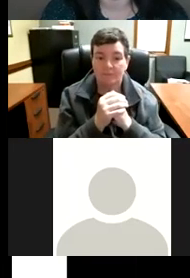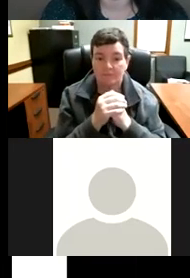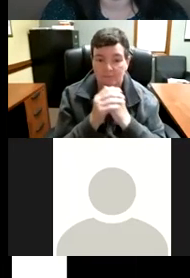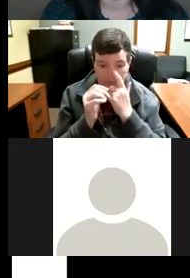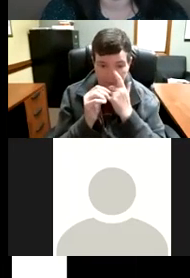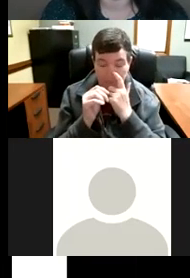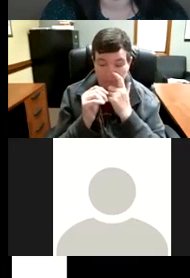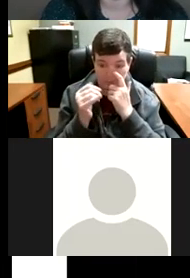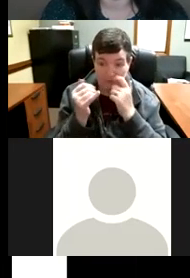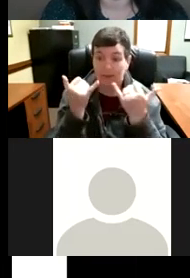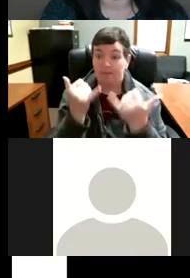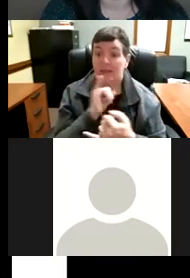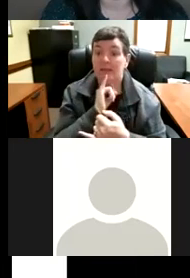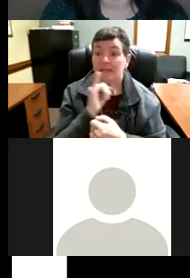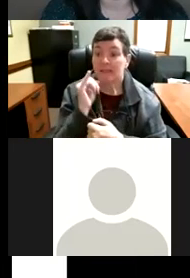This is